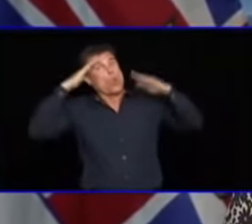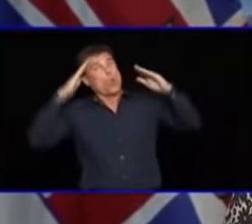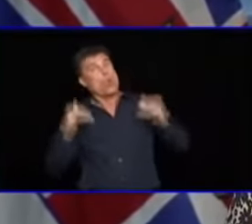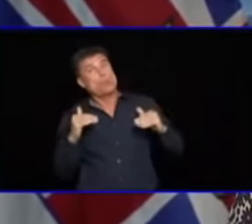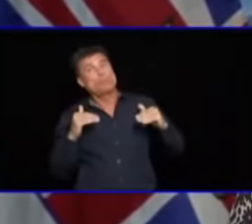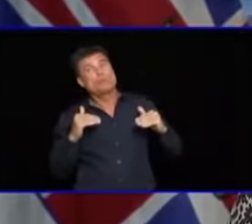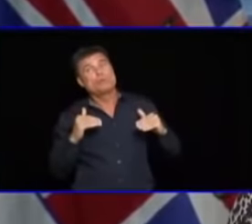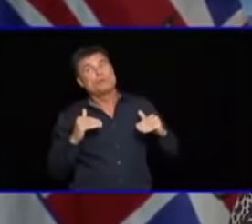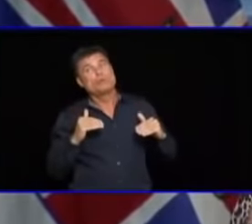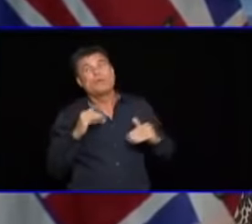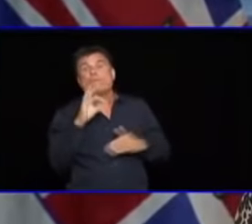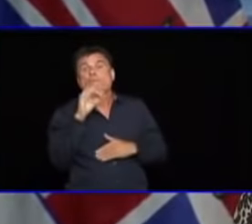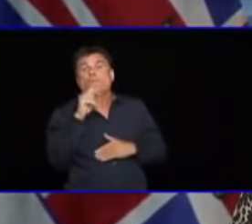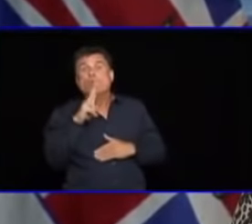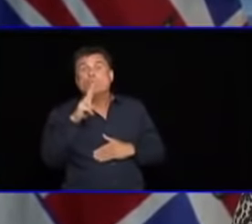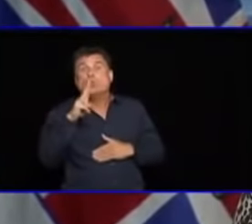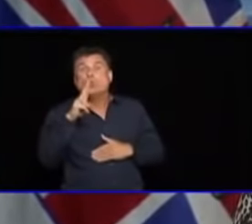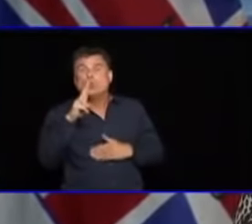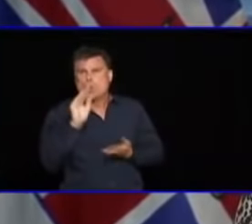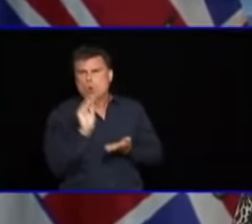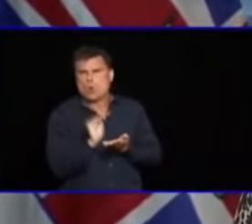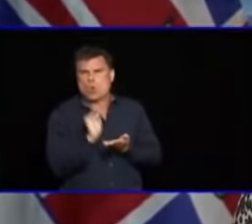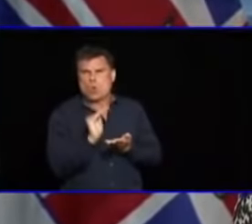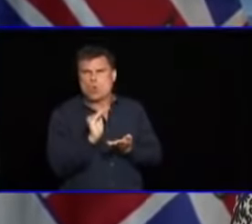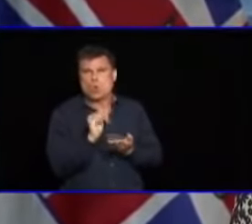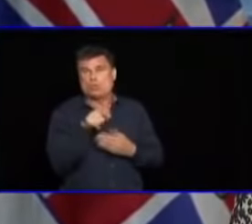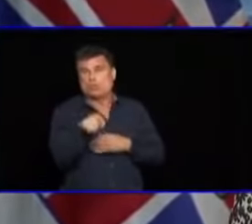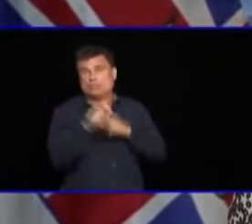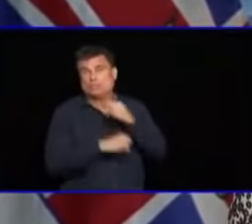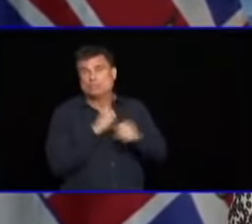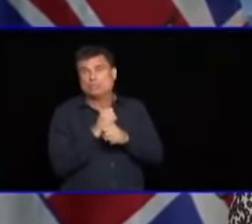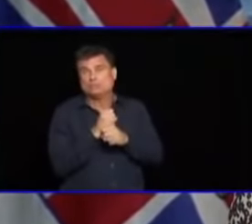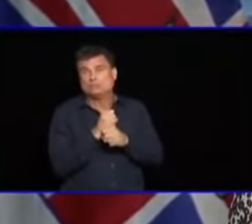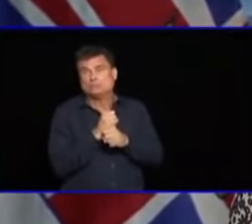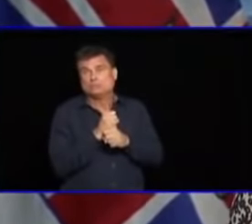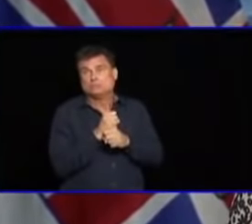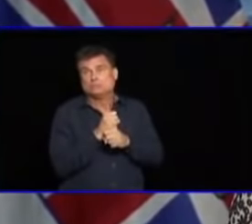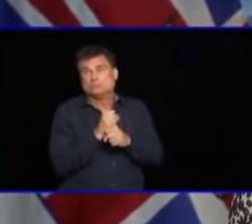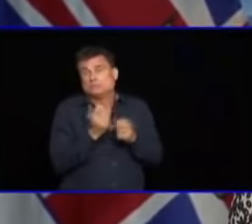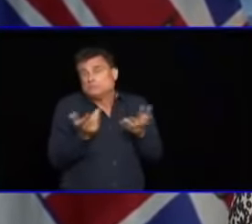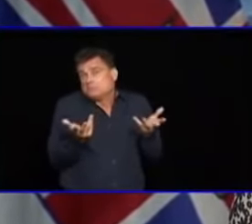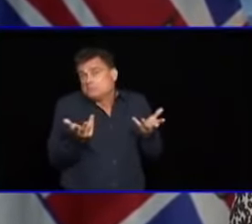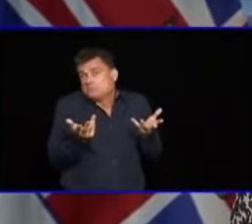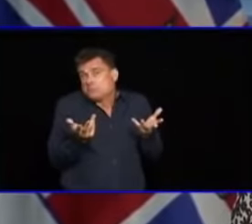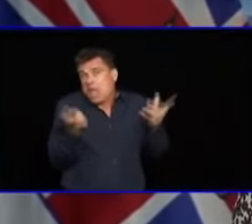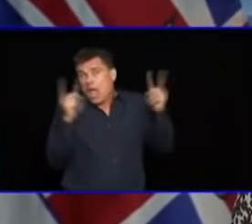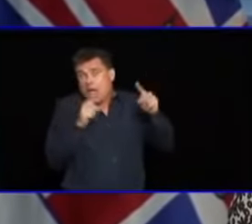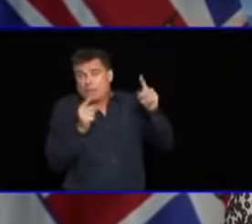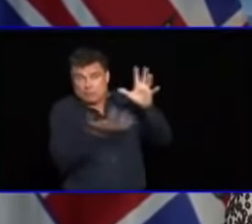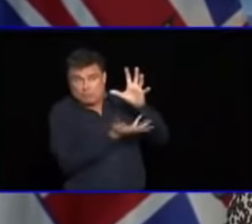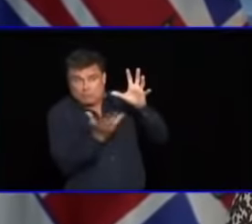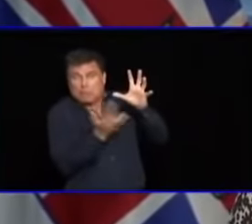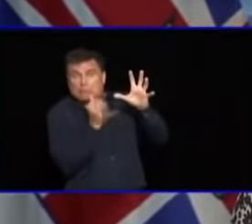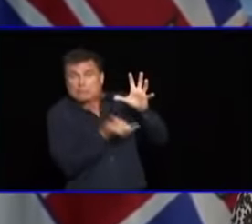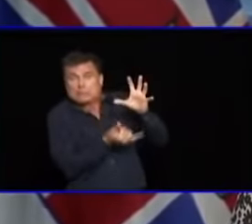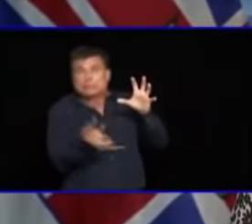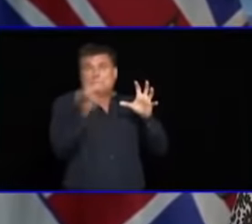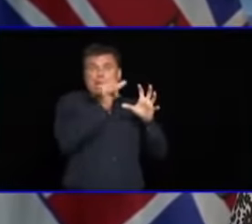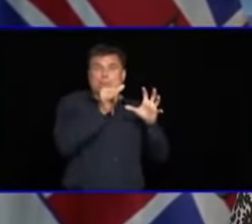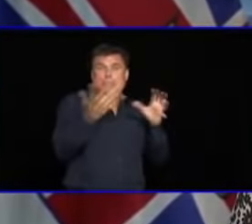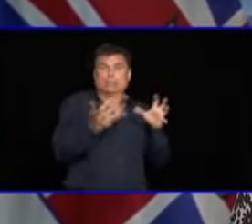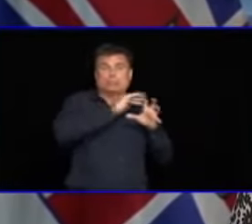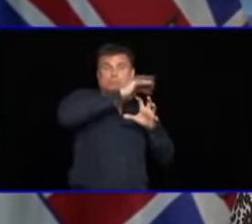that are taking to prevent COVID-19 and the very high influenza immunization rates that they achieved in much of the